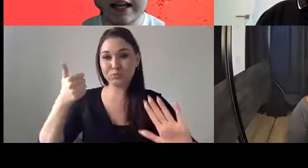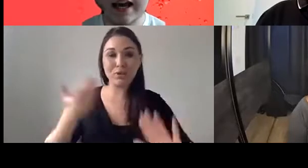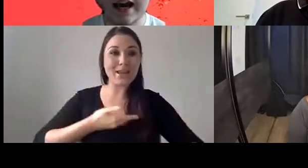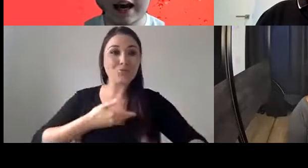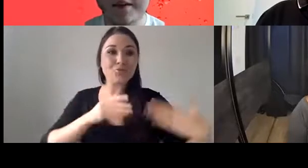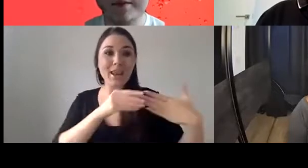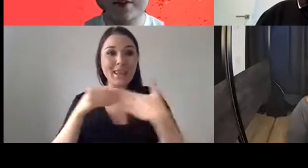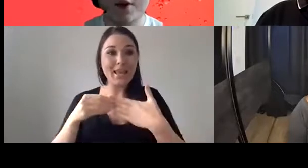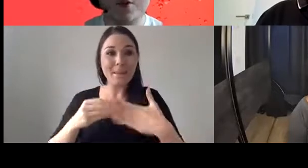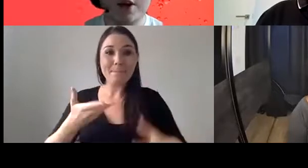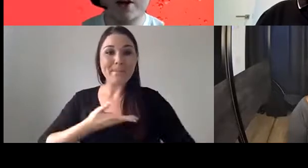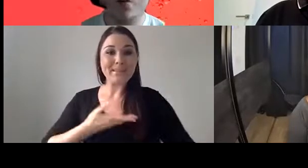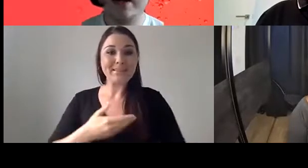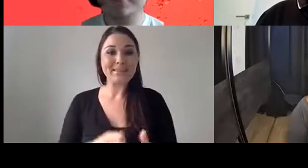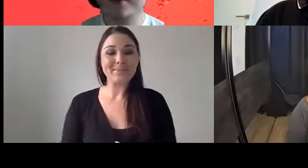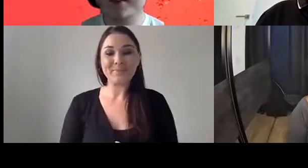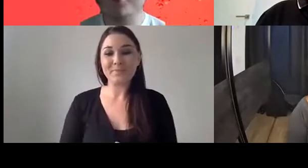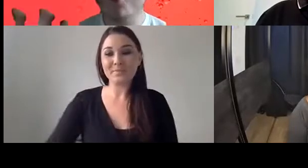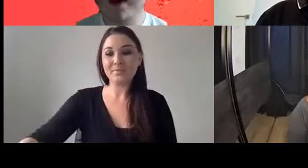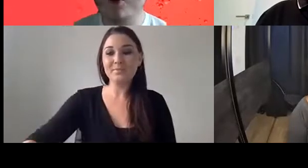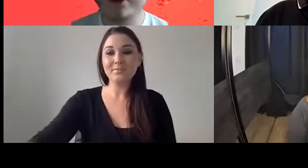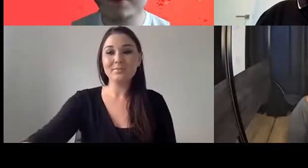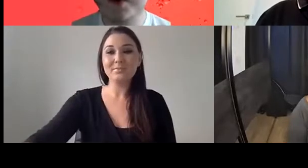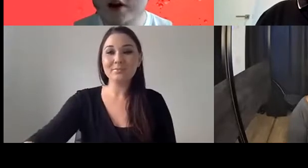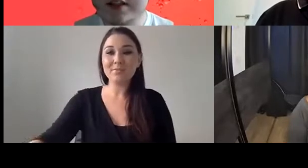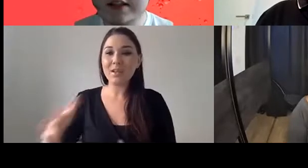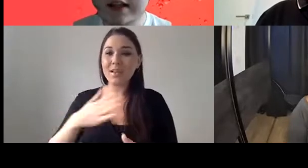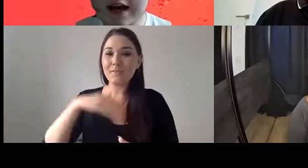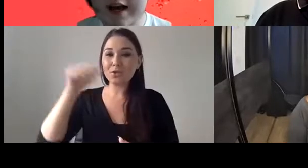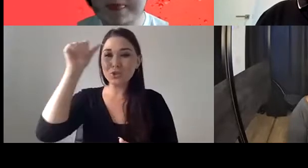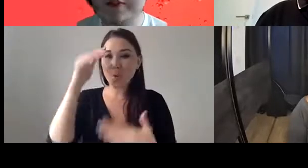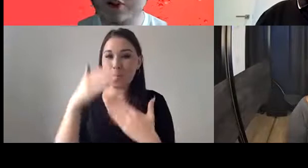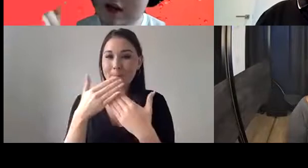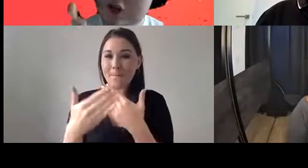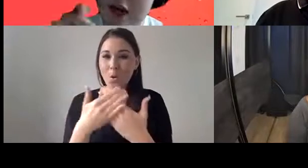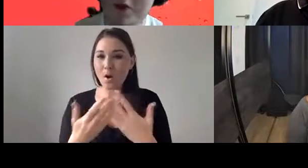businesses. So we'd love to know more about our audience first.